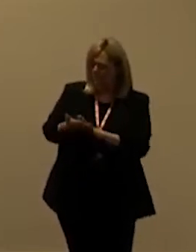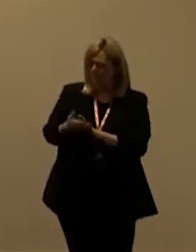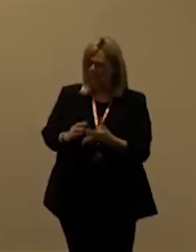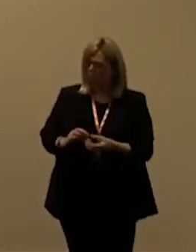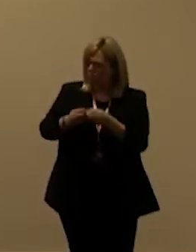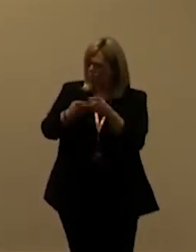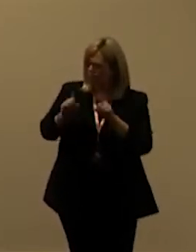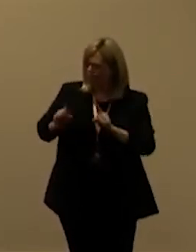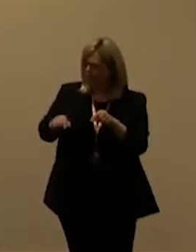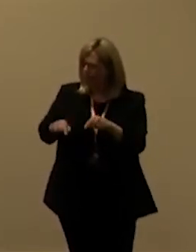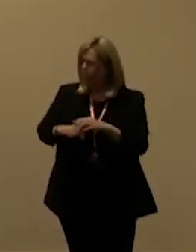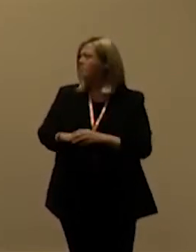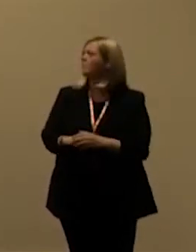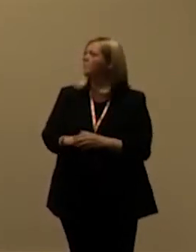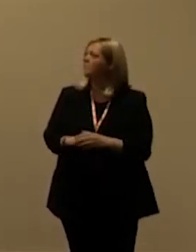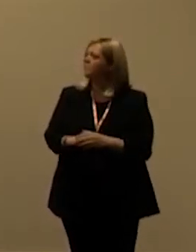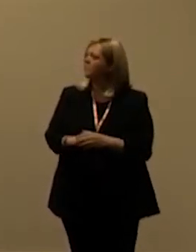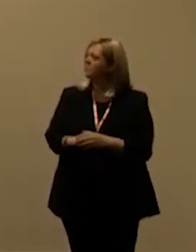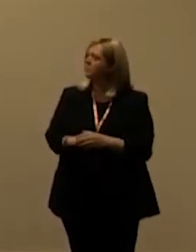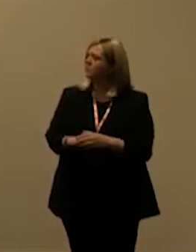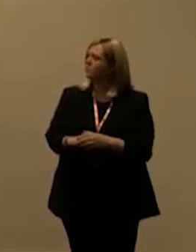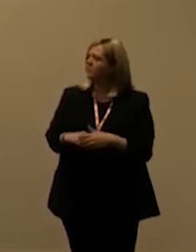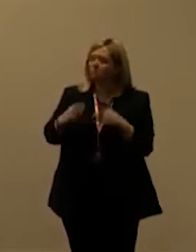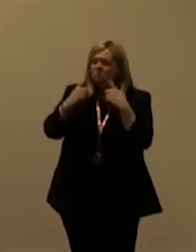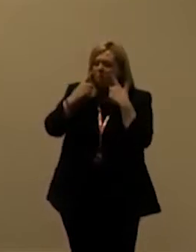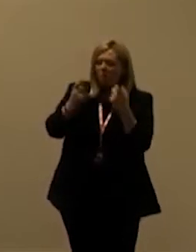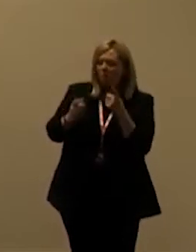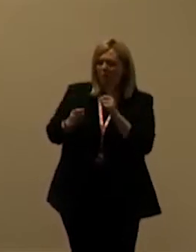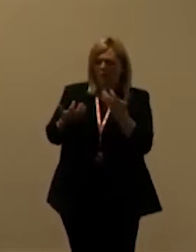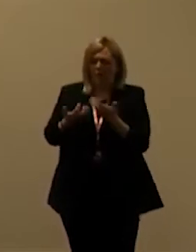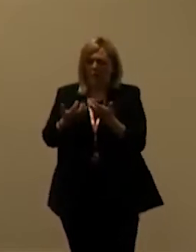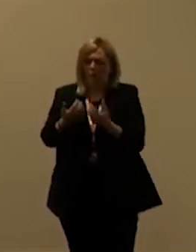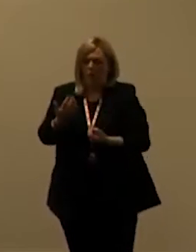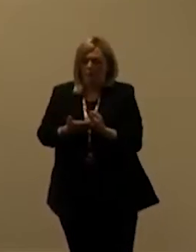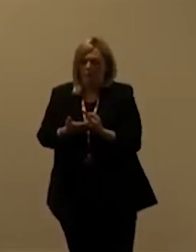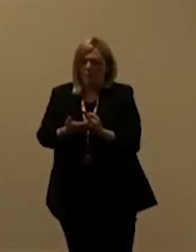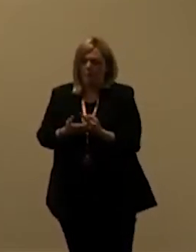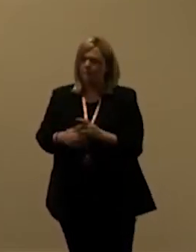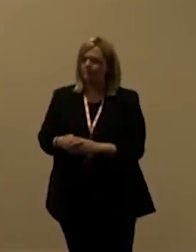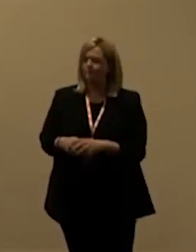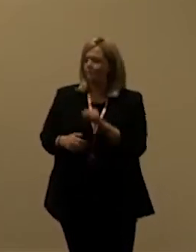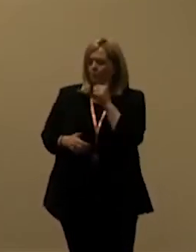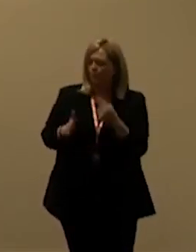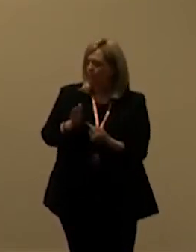configuration, and we don't really care about the ins and outs of how we get there is the important thing.